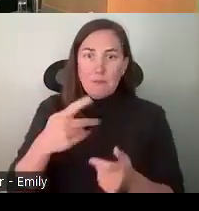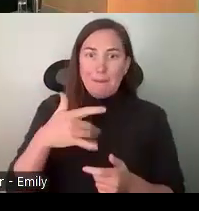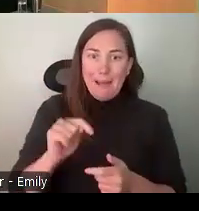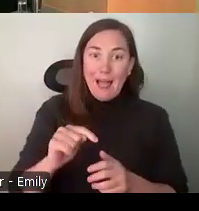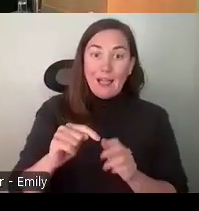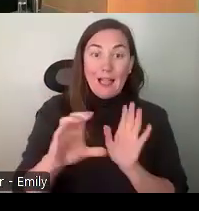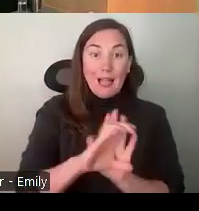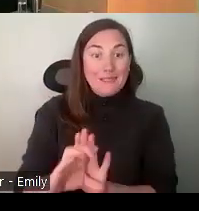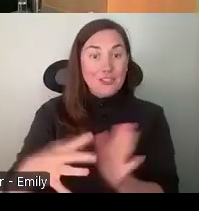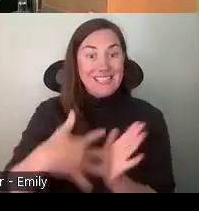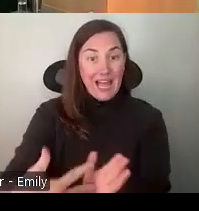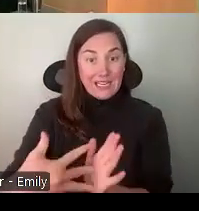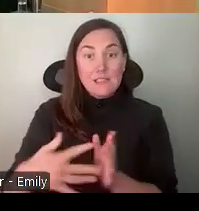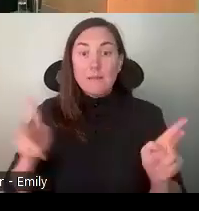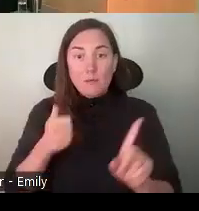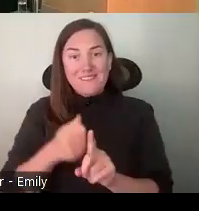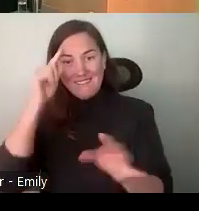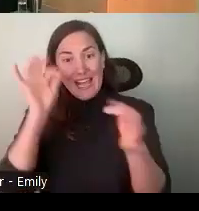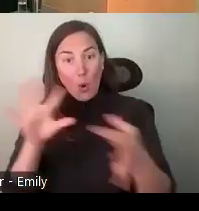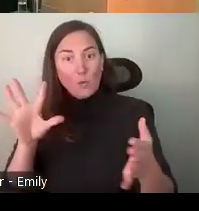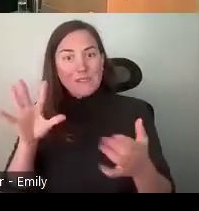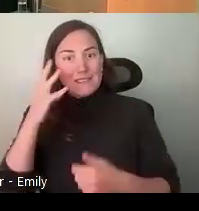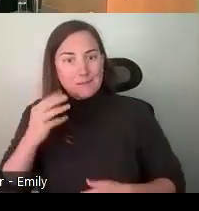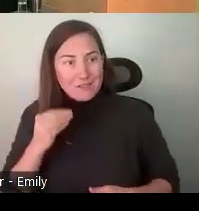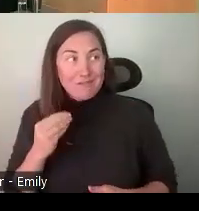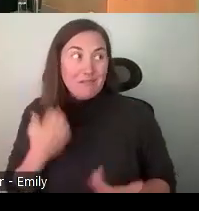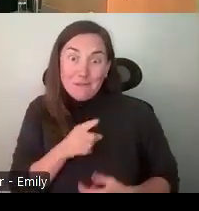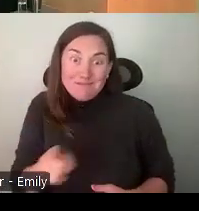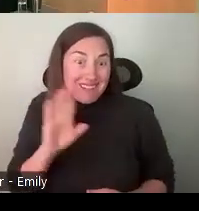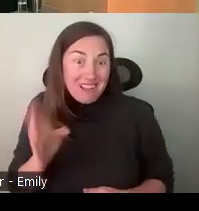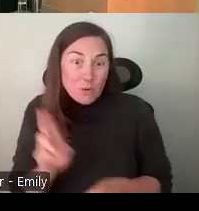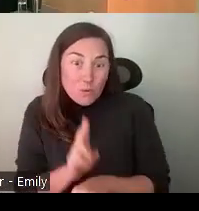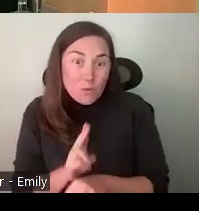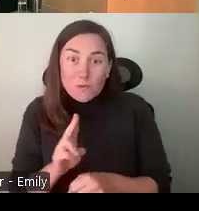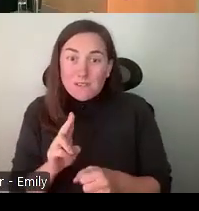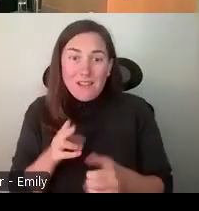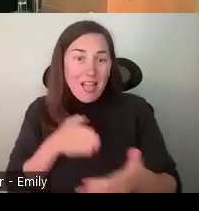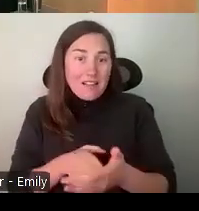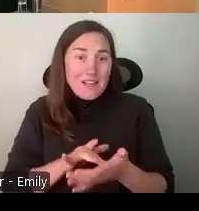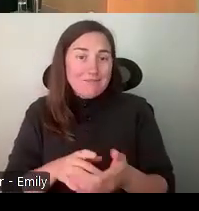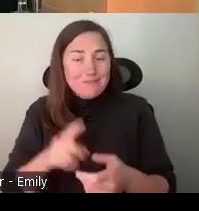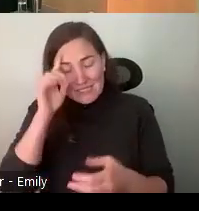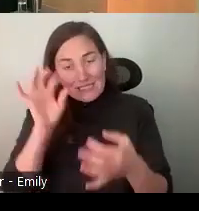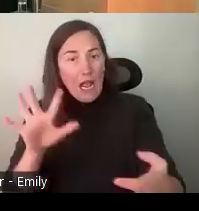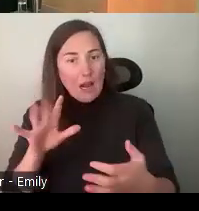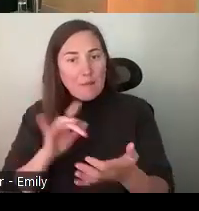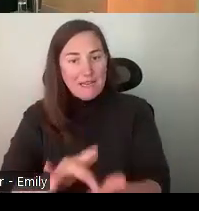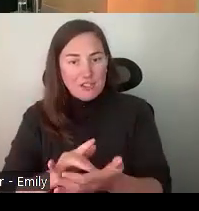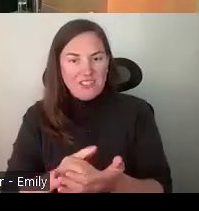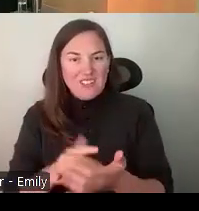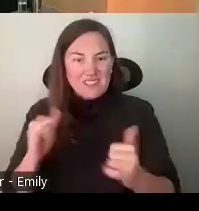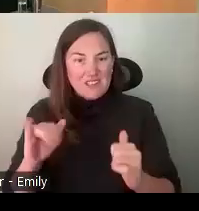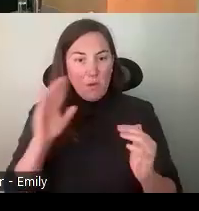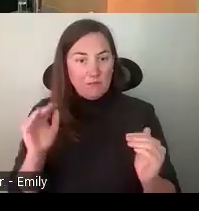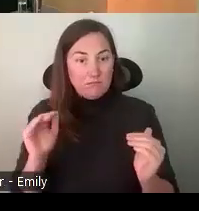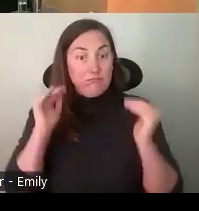studies that individuals with psychosis, even those who have never been on antipsychotic medication, have elevated striatal dopamine function.